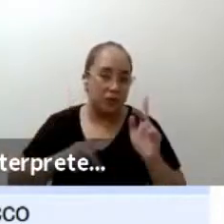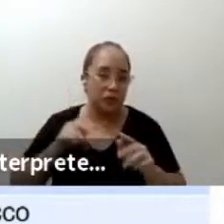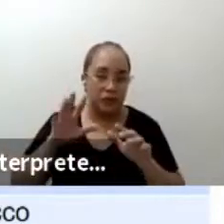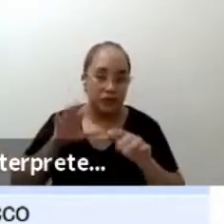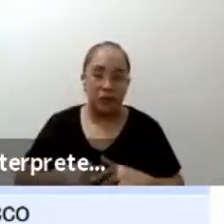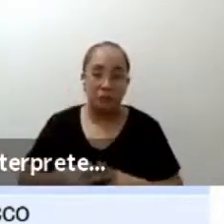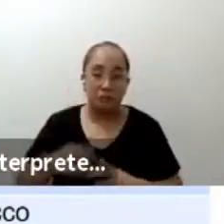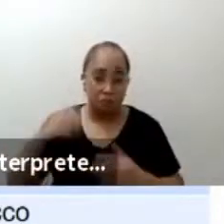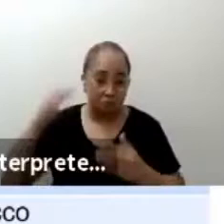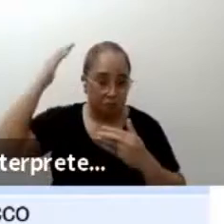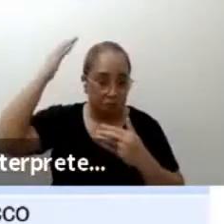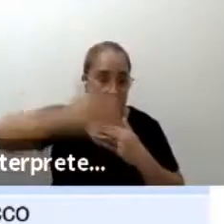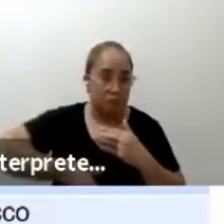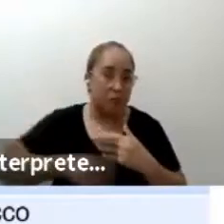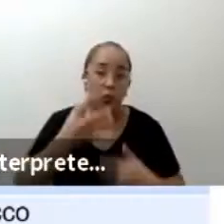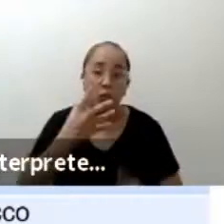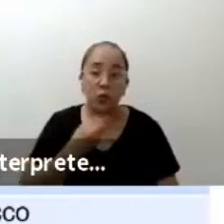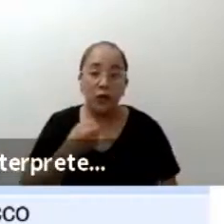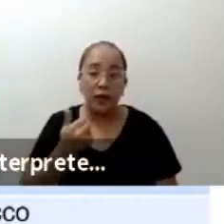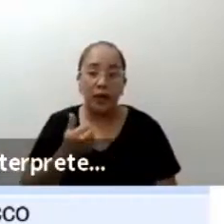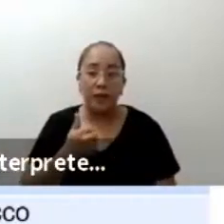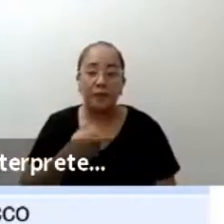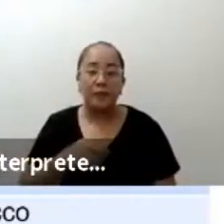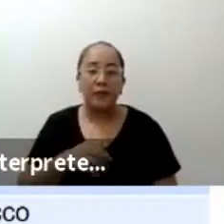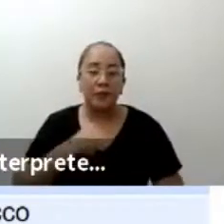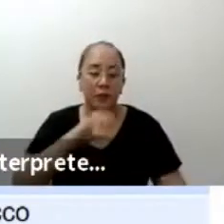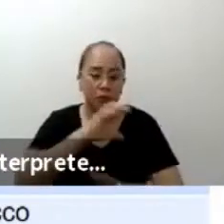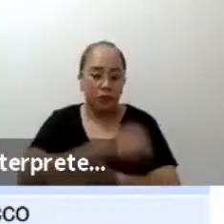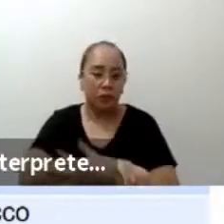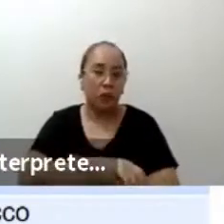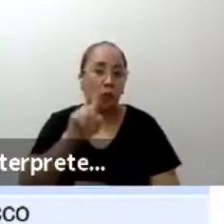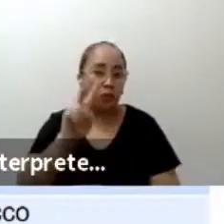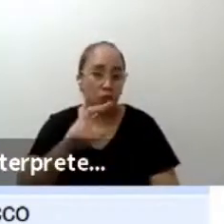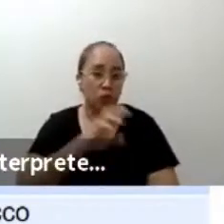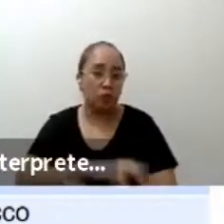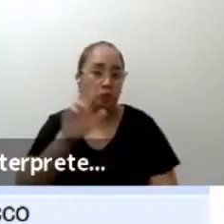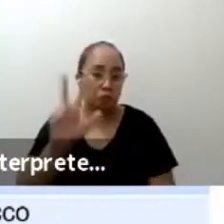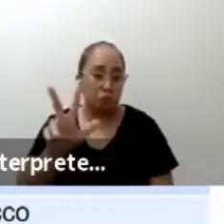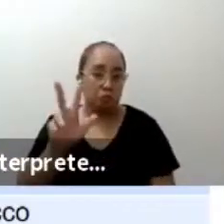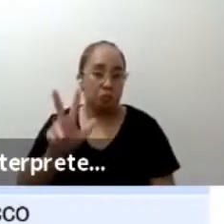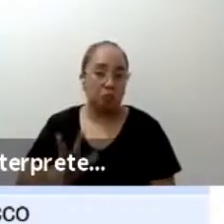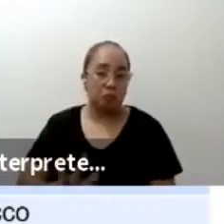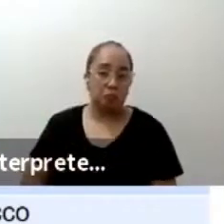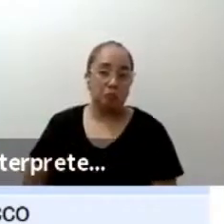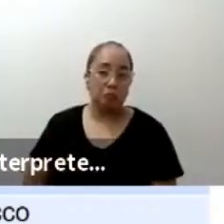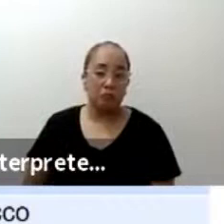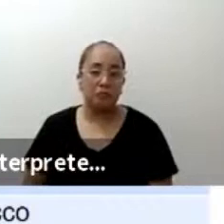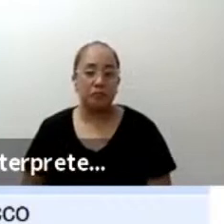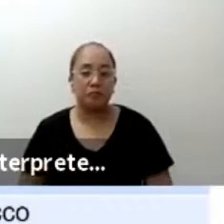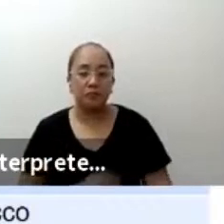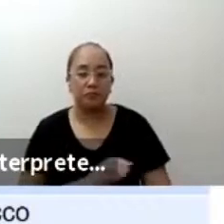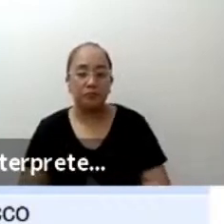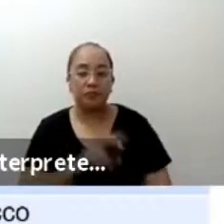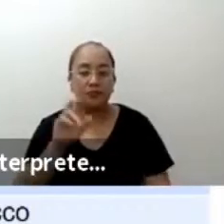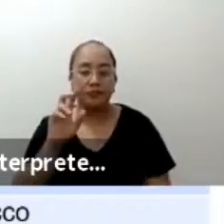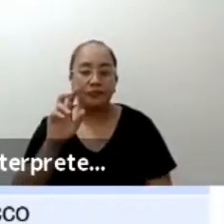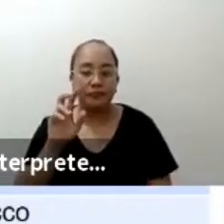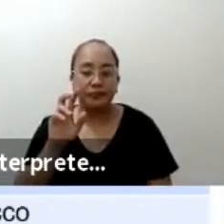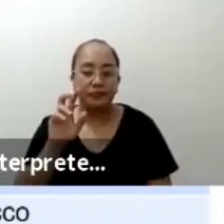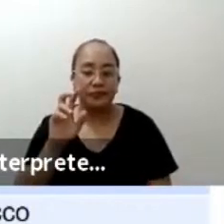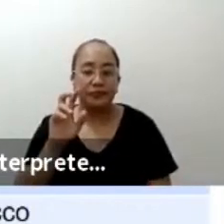then of course, Bayanihan 2, Bayanihan 3, and Bayanihan 1.